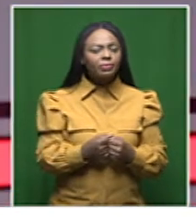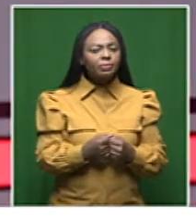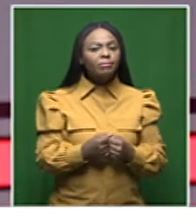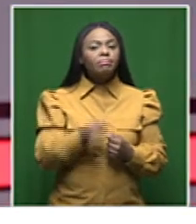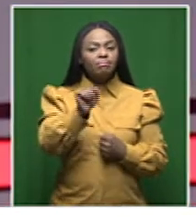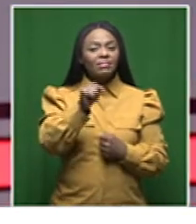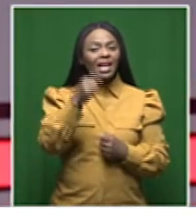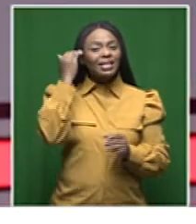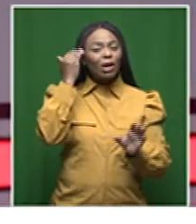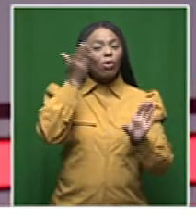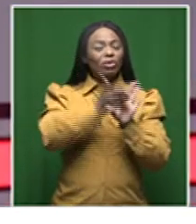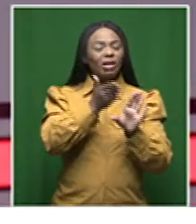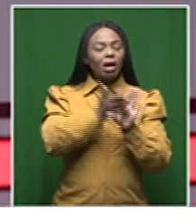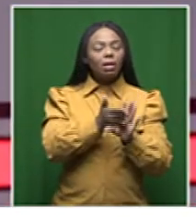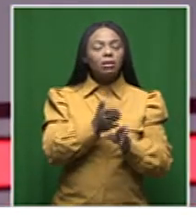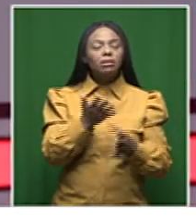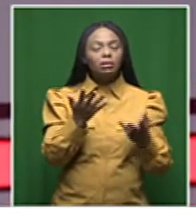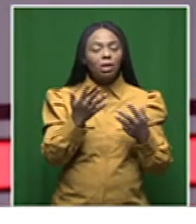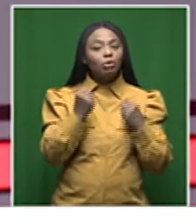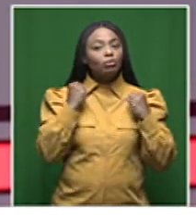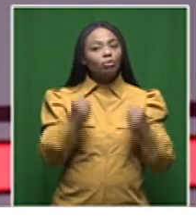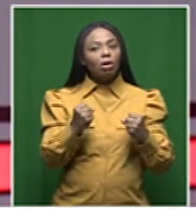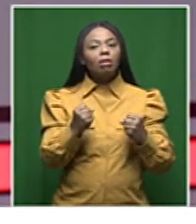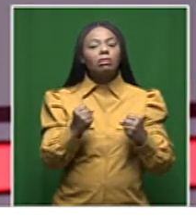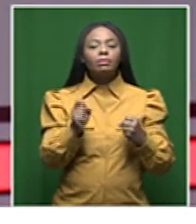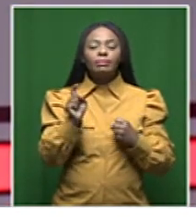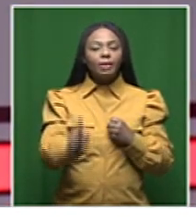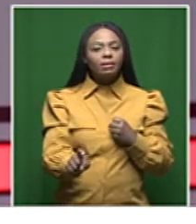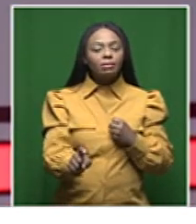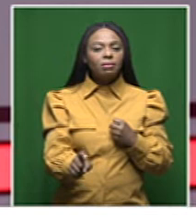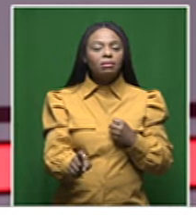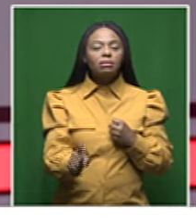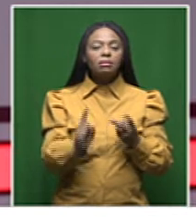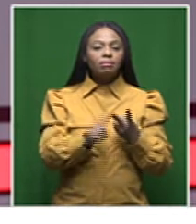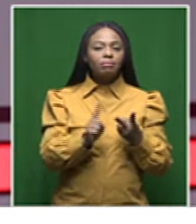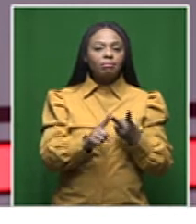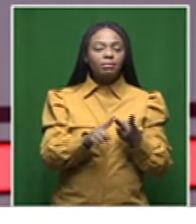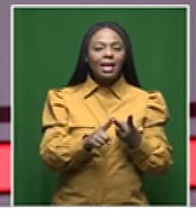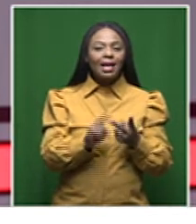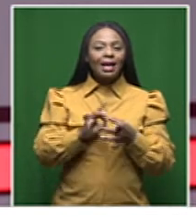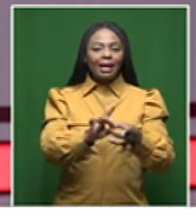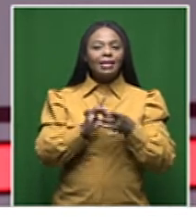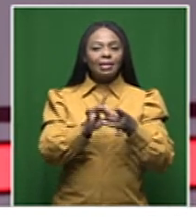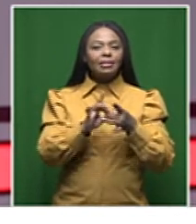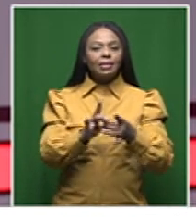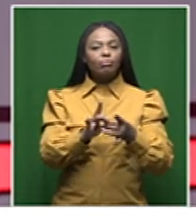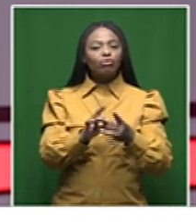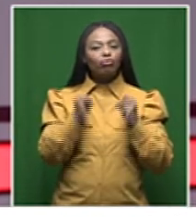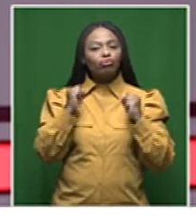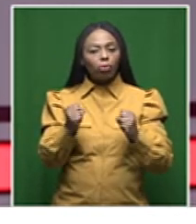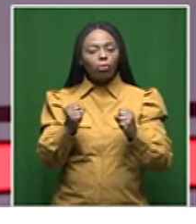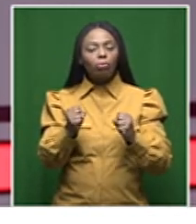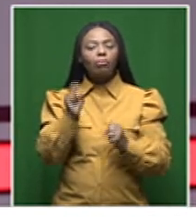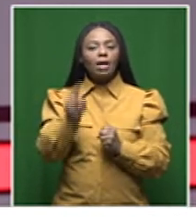Yeah, psychologically, you need to be strong. You need to build on a relationship with your partner.